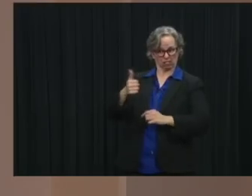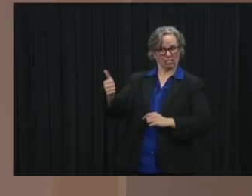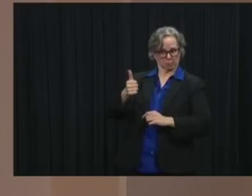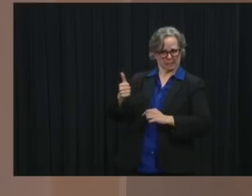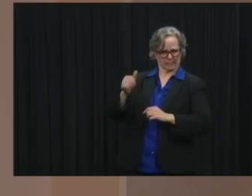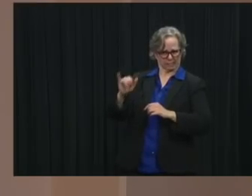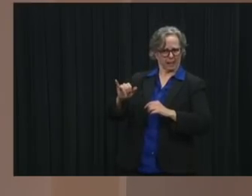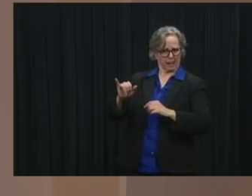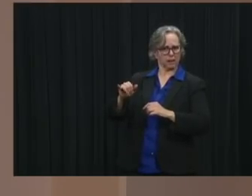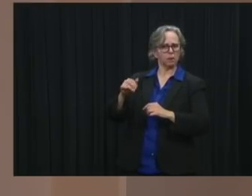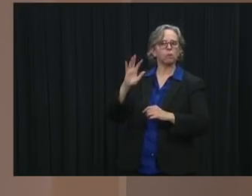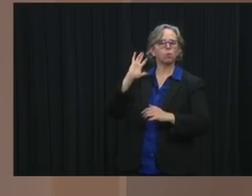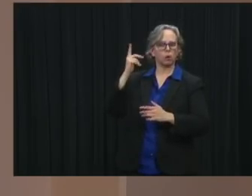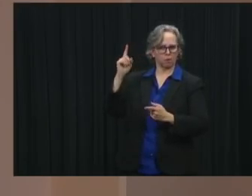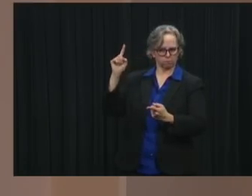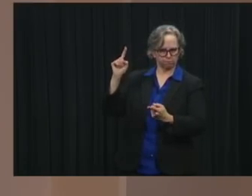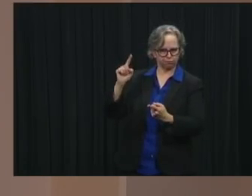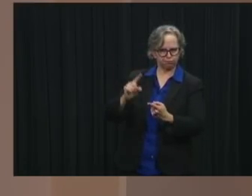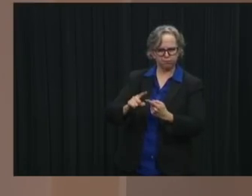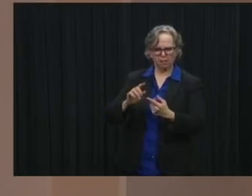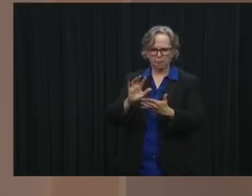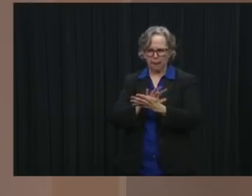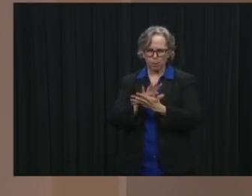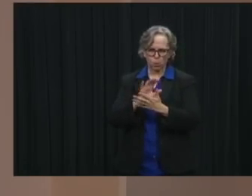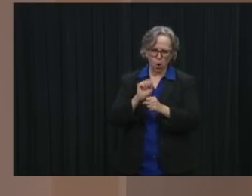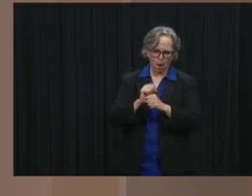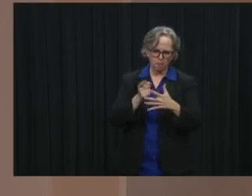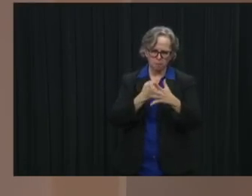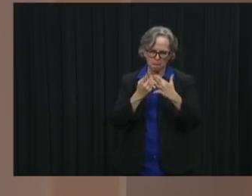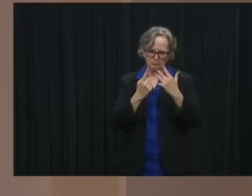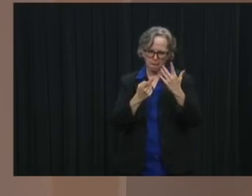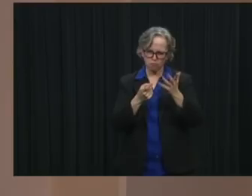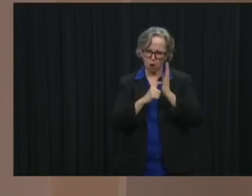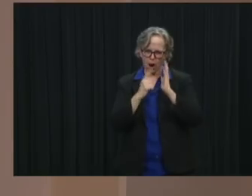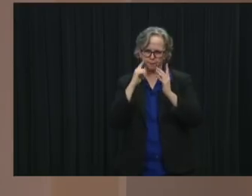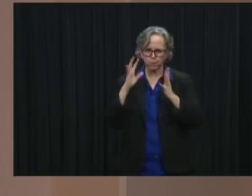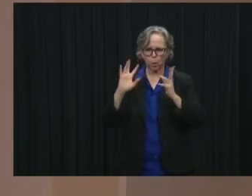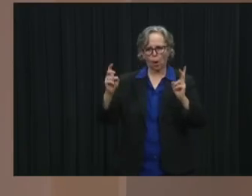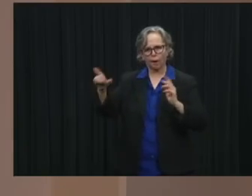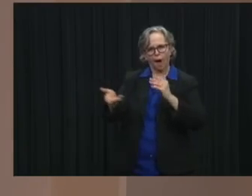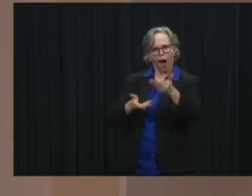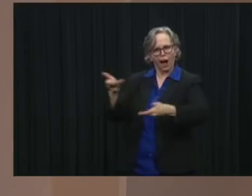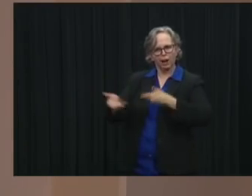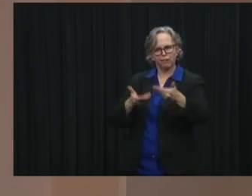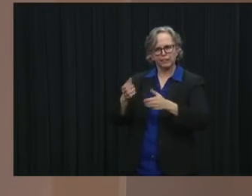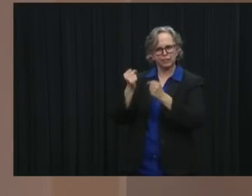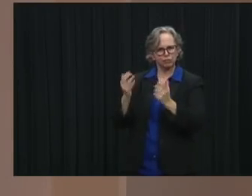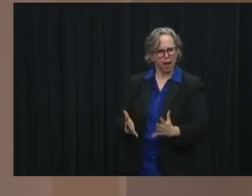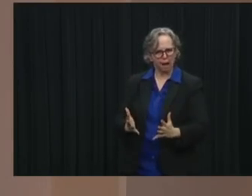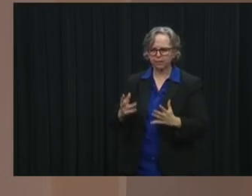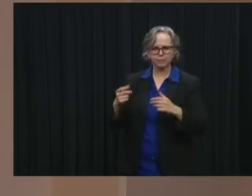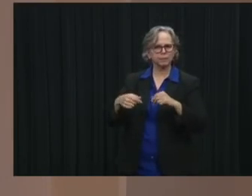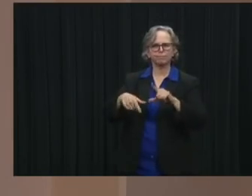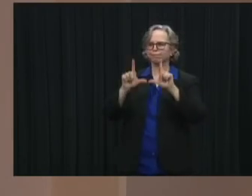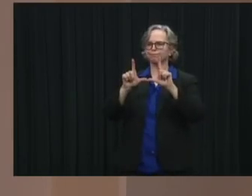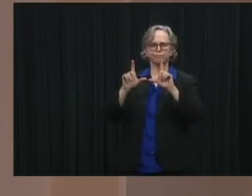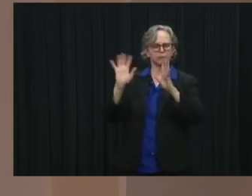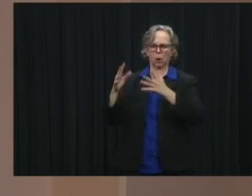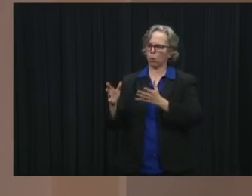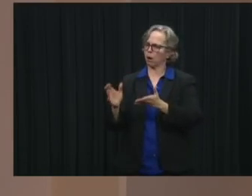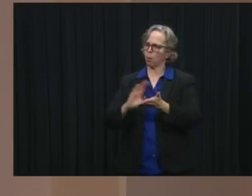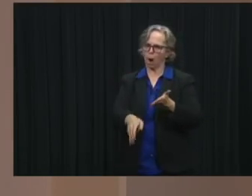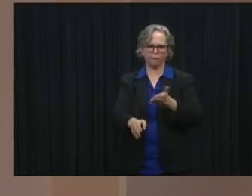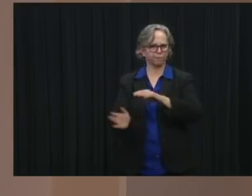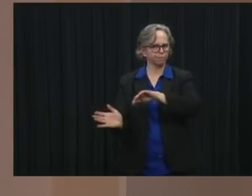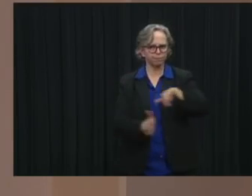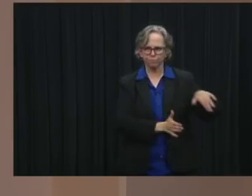stands in the way of obtaining and renewing commercial driver's licenses for these delivery of these supplies. You can